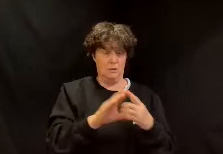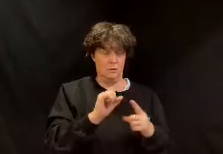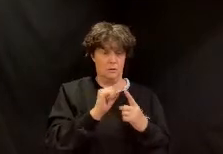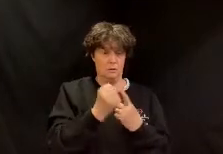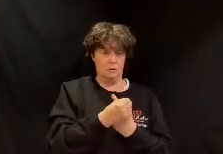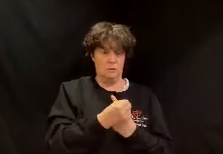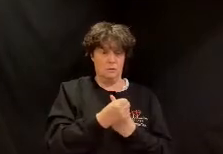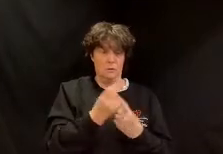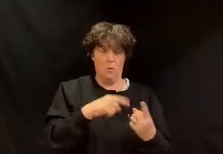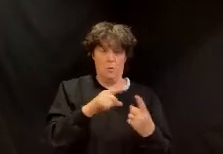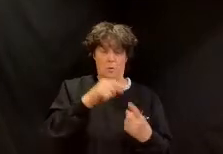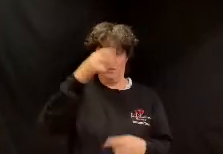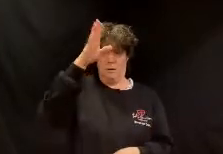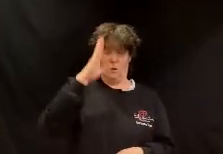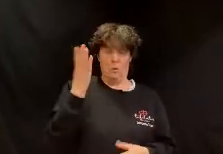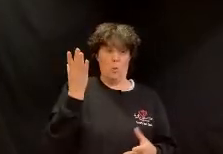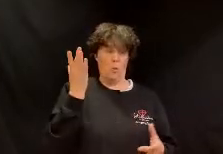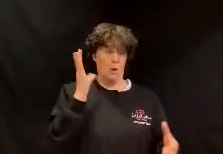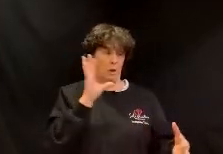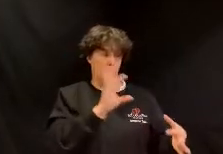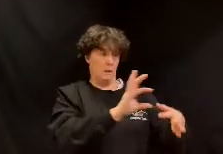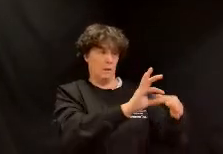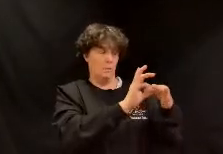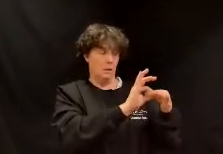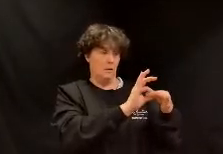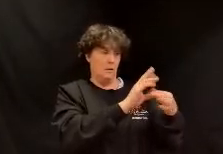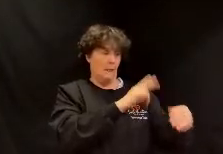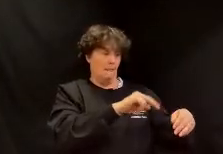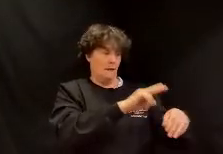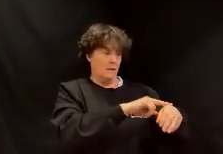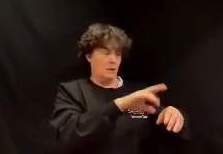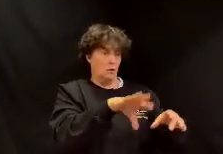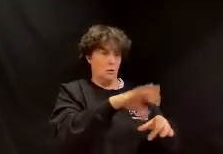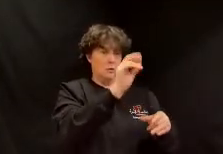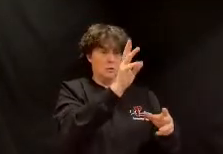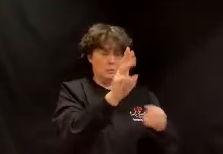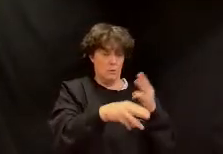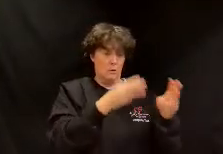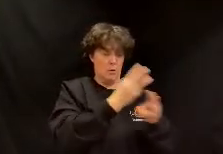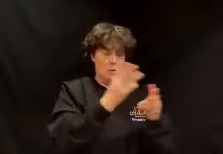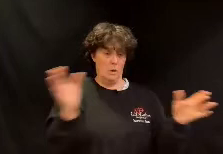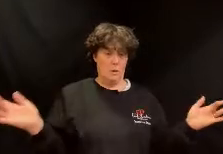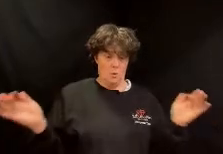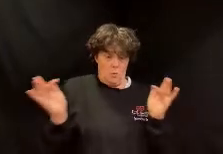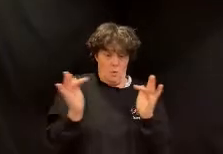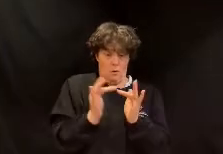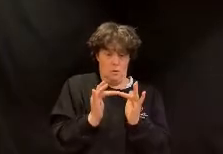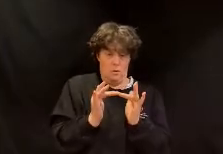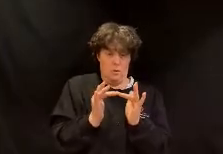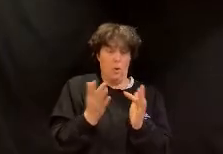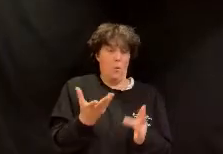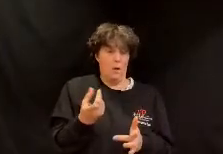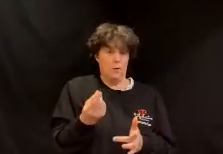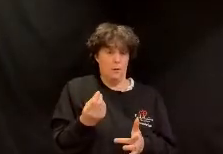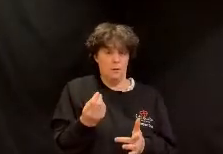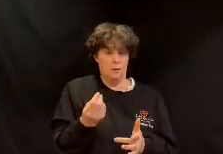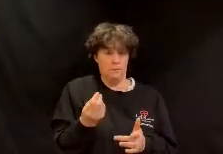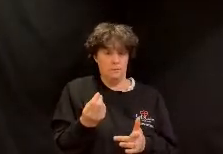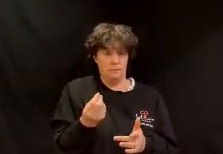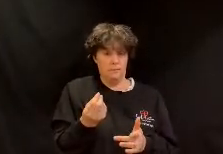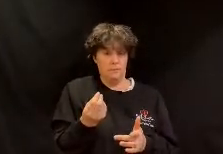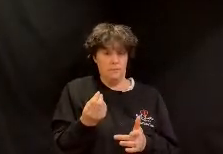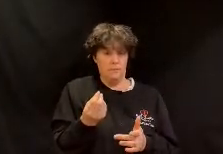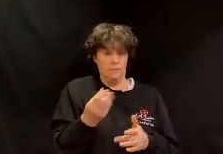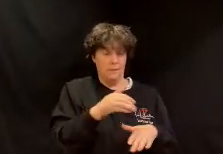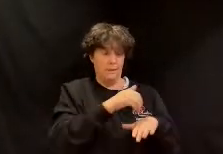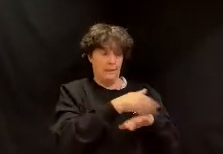When God wanted to connect the natural and the spiritual world, what did He do? He